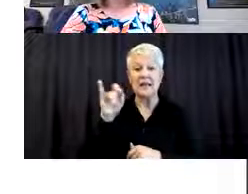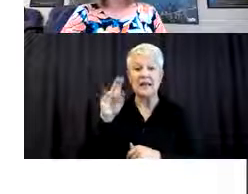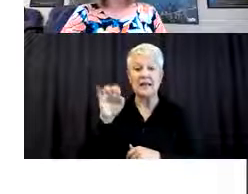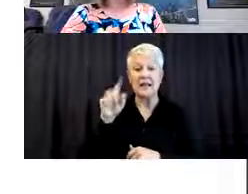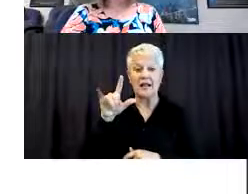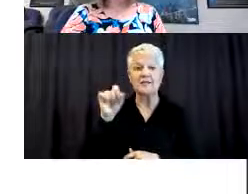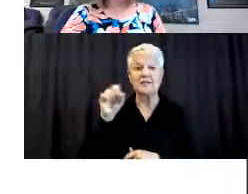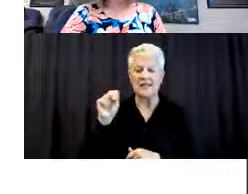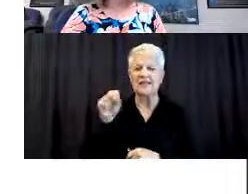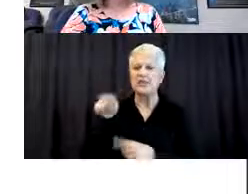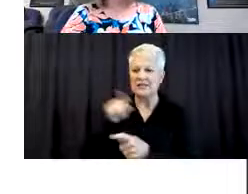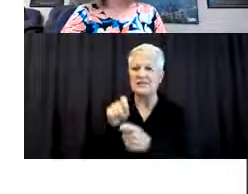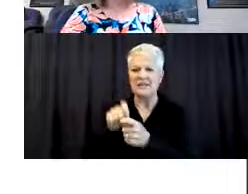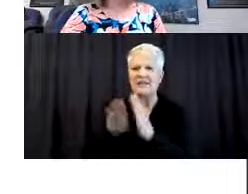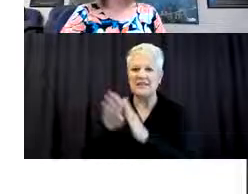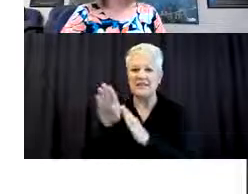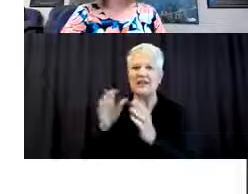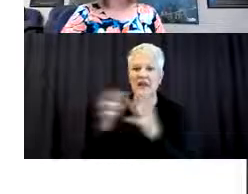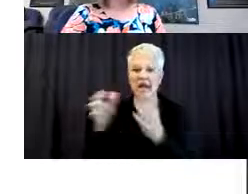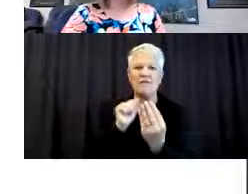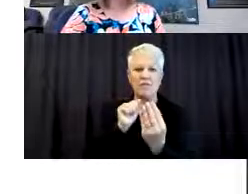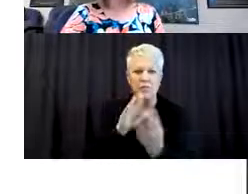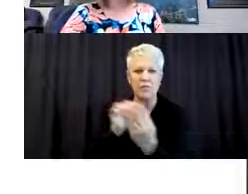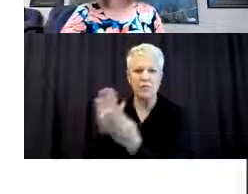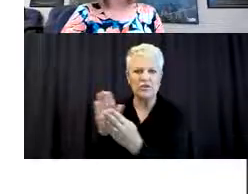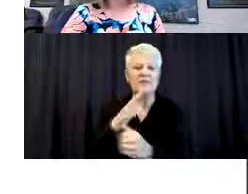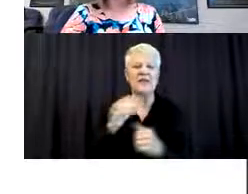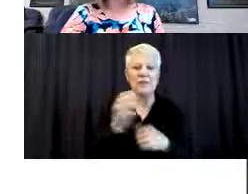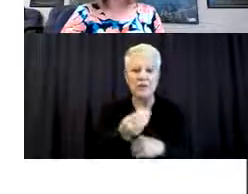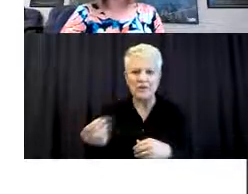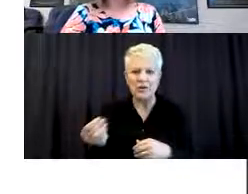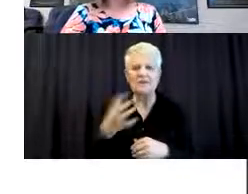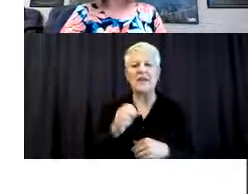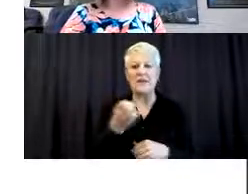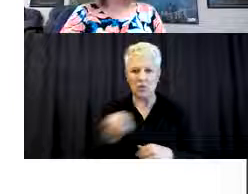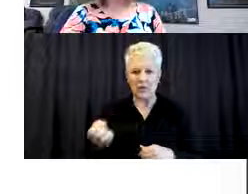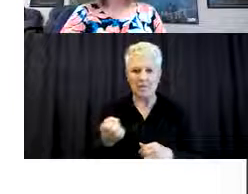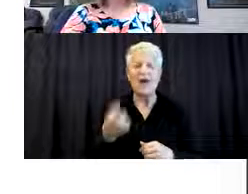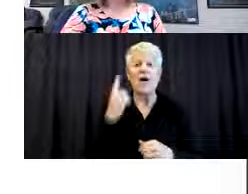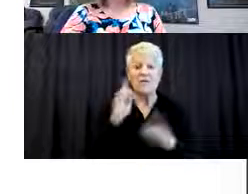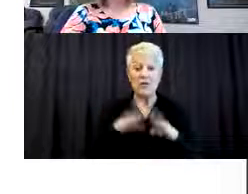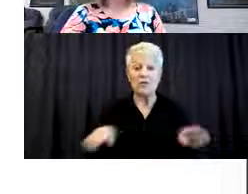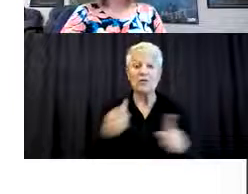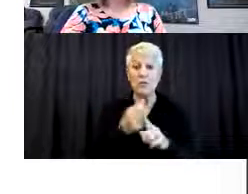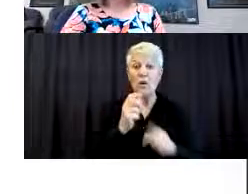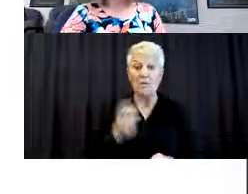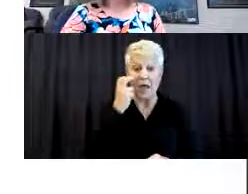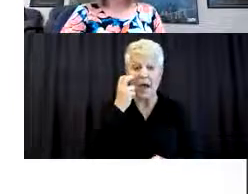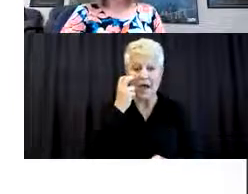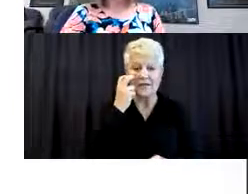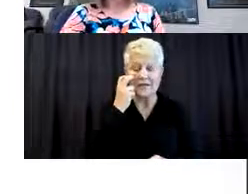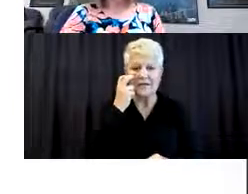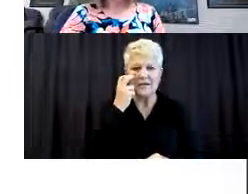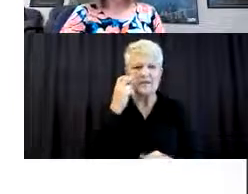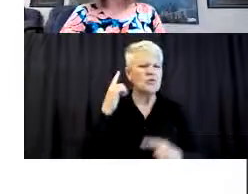specifically developed a lot of these, the approaches and the materials and the equipment for children who are blind,